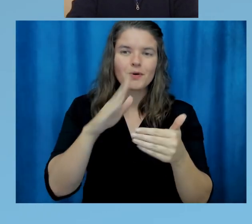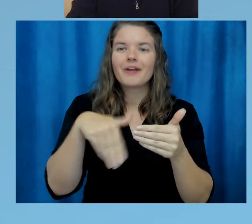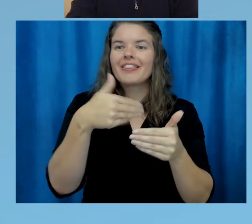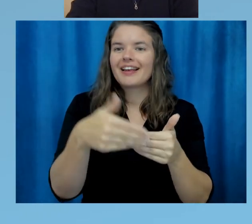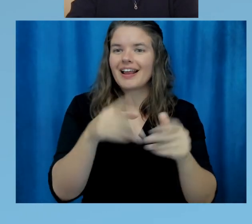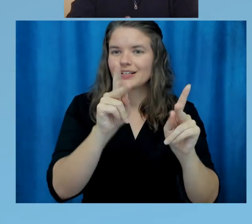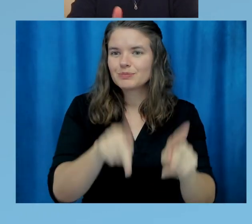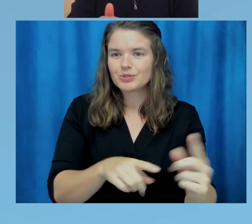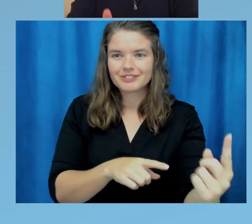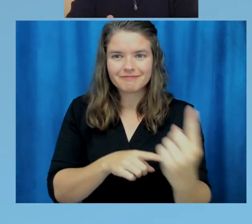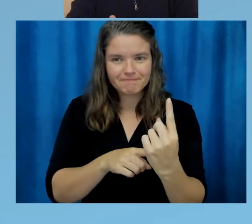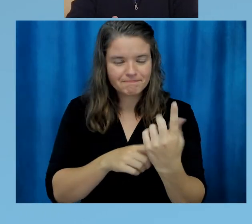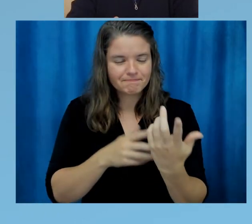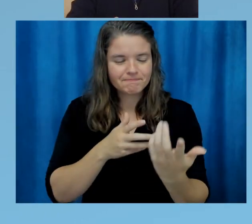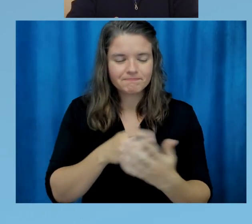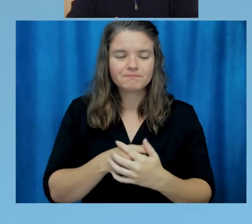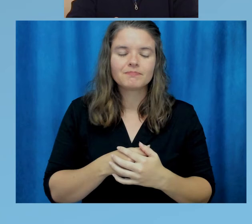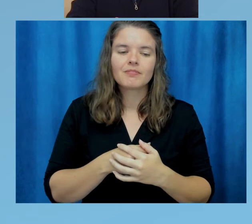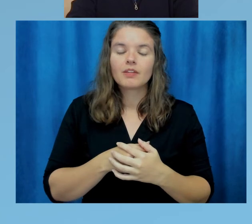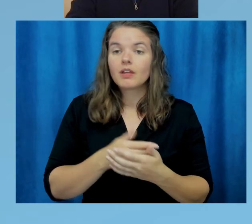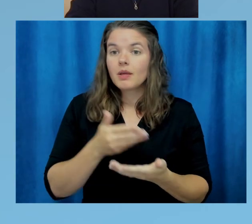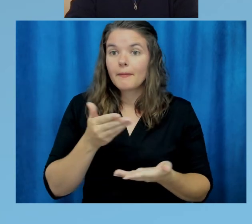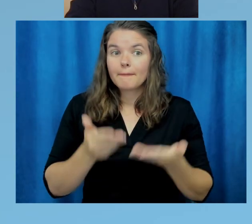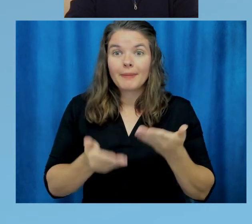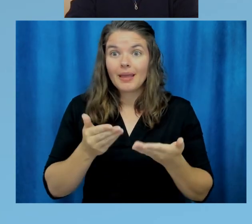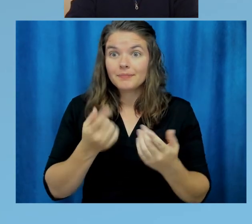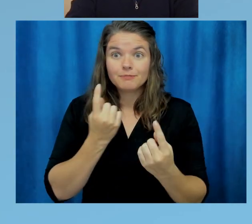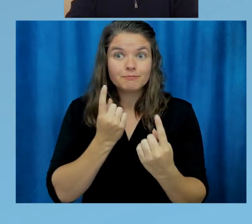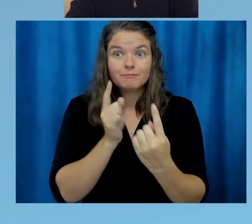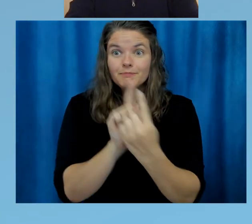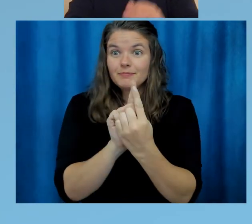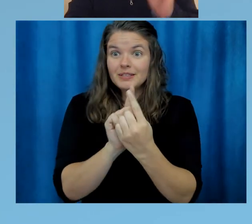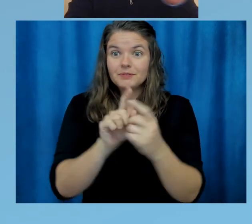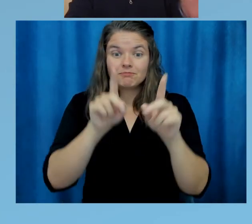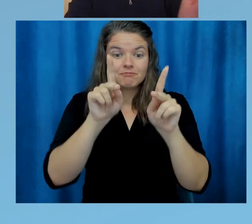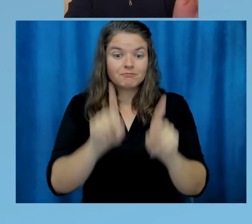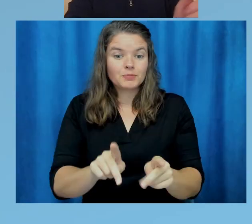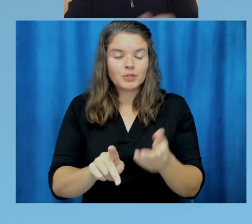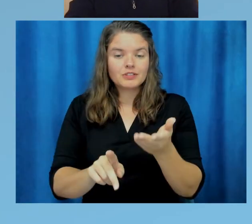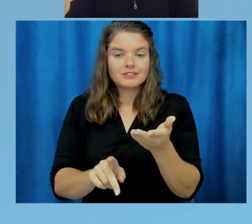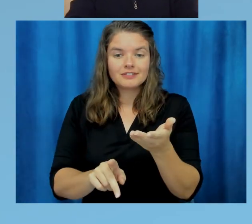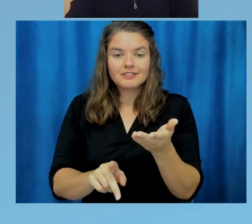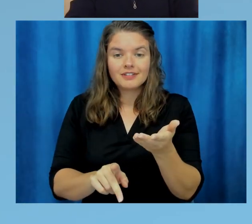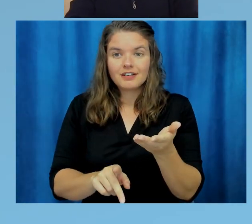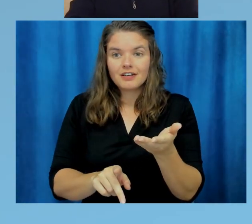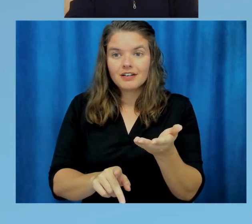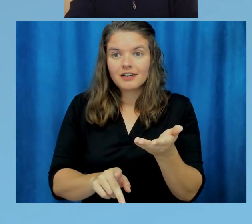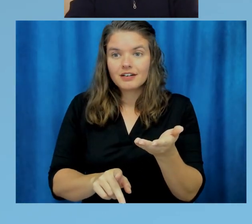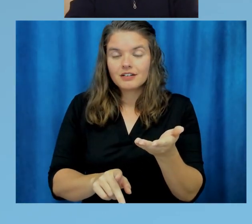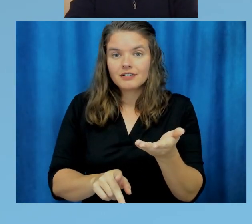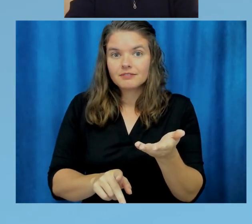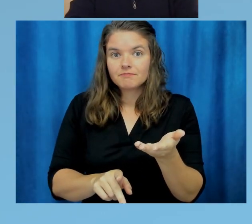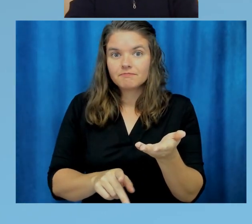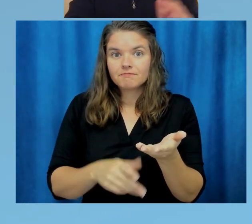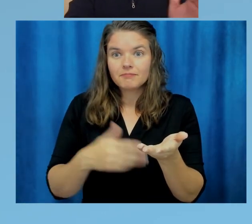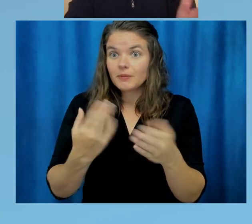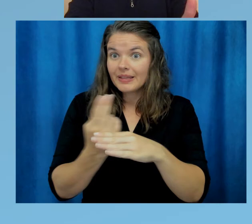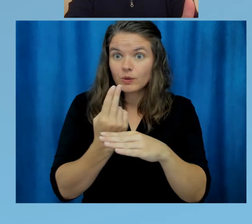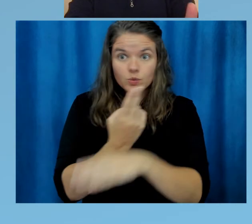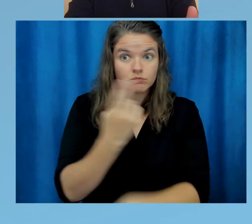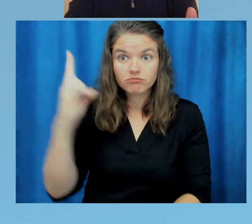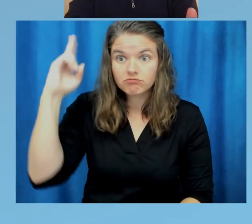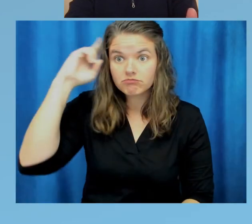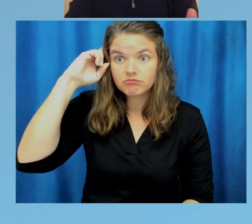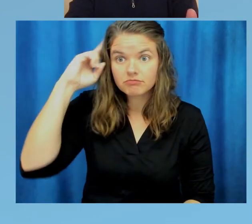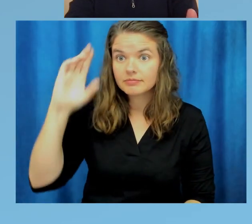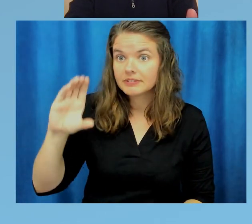well for the next individual. You may meet somebody who,